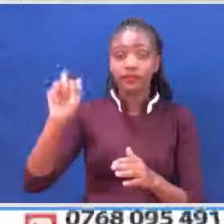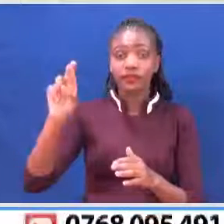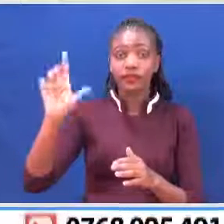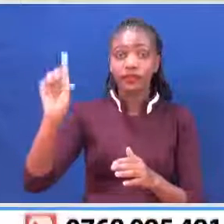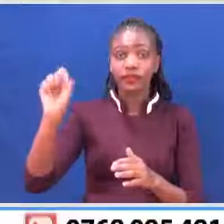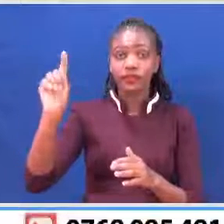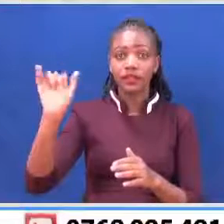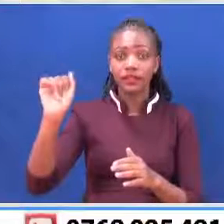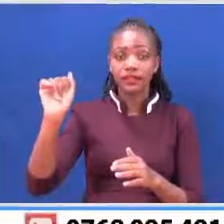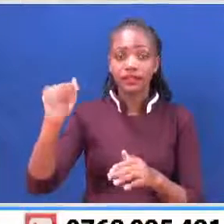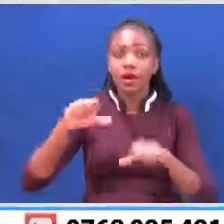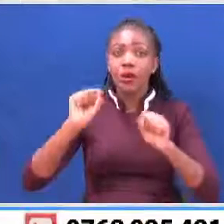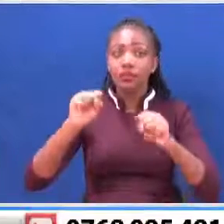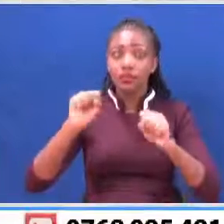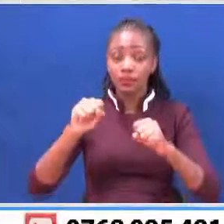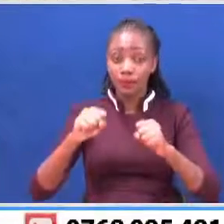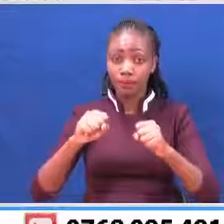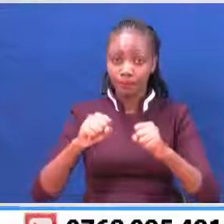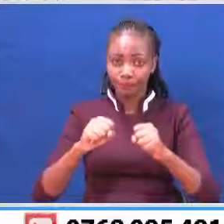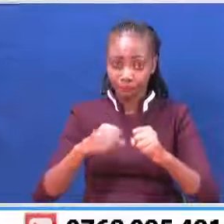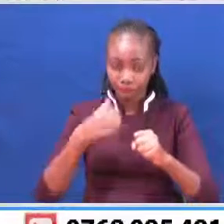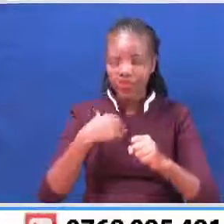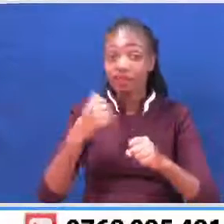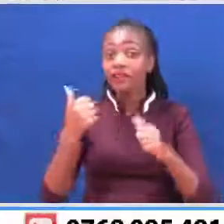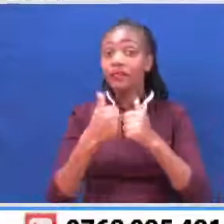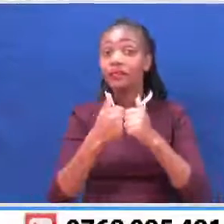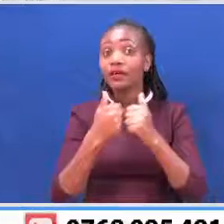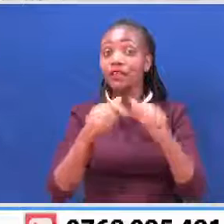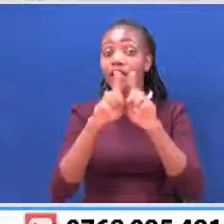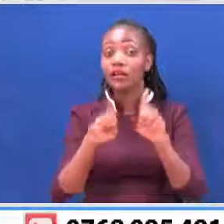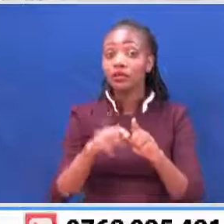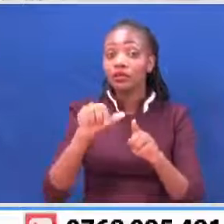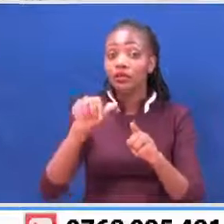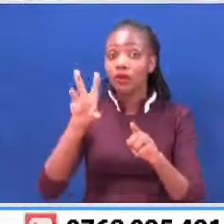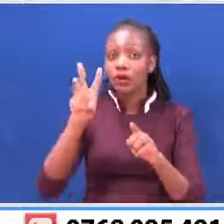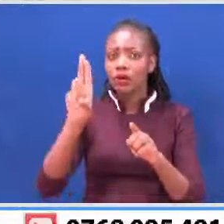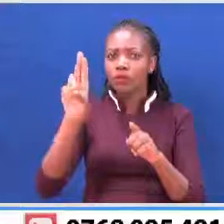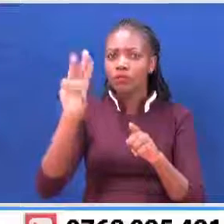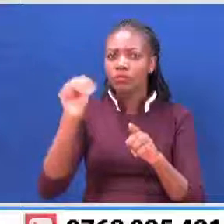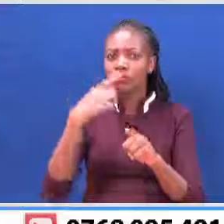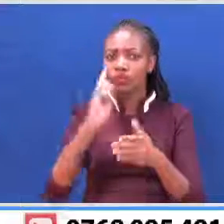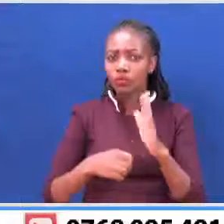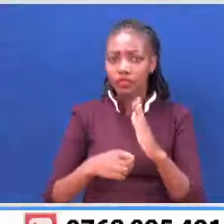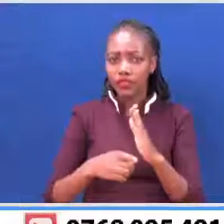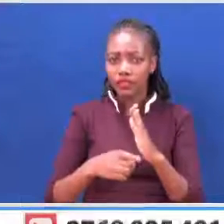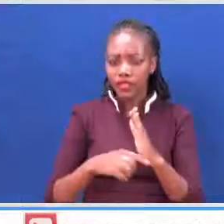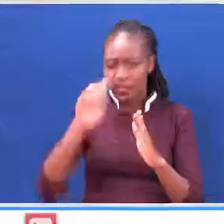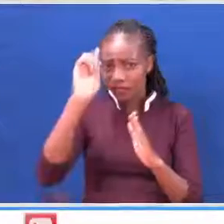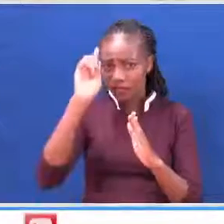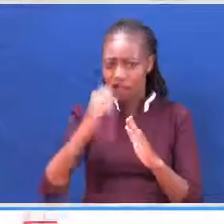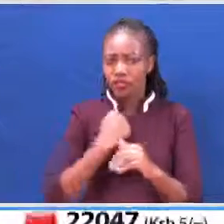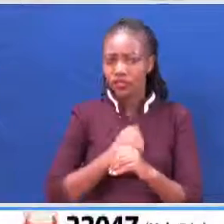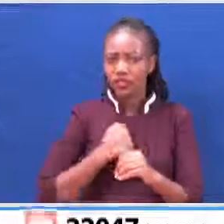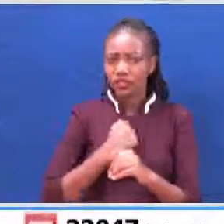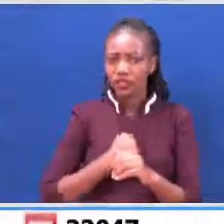keen to tap grassroots talents in a bid to bolster the national team. According to Ouma, grassroots talents is the only way to better the state of women's soccer in